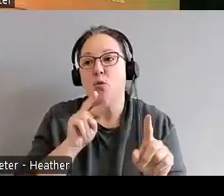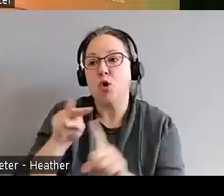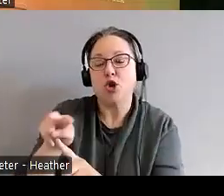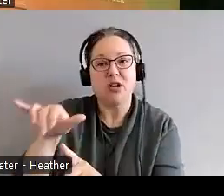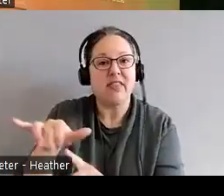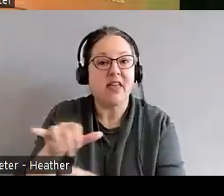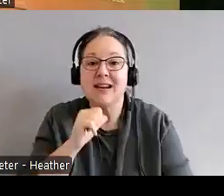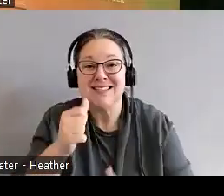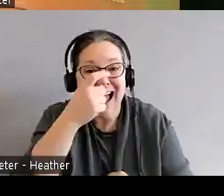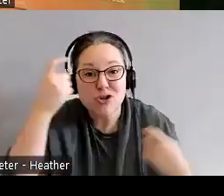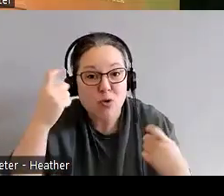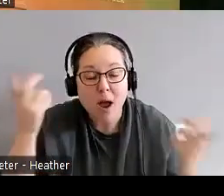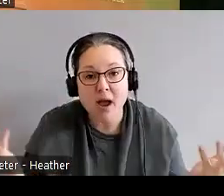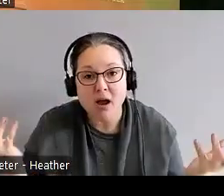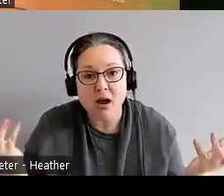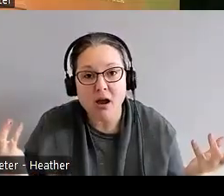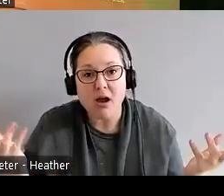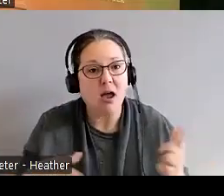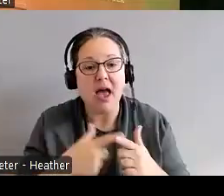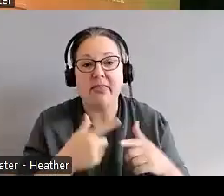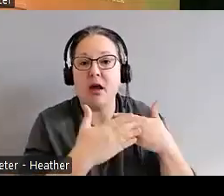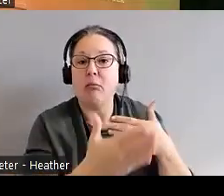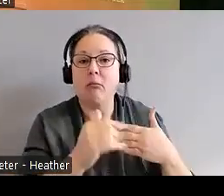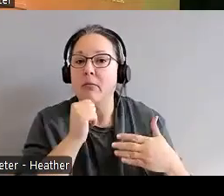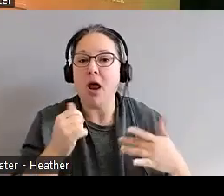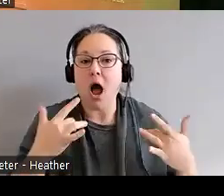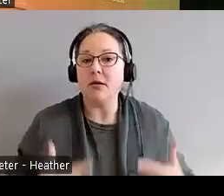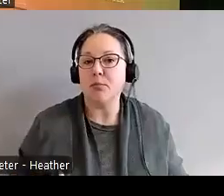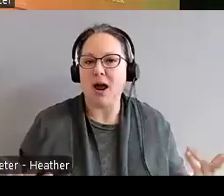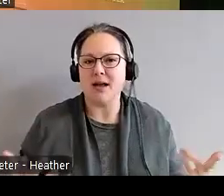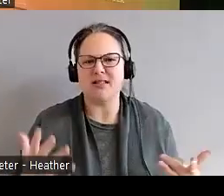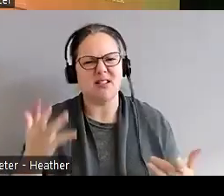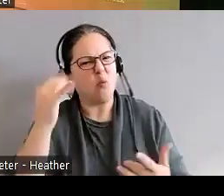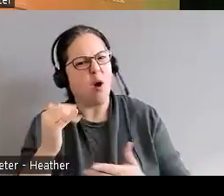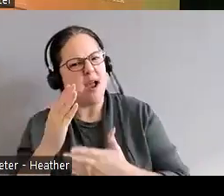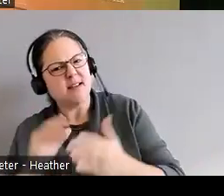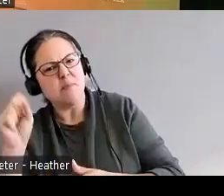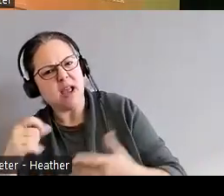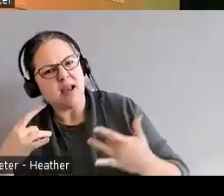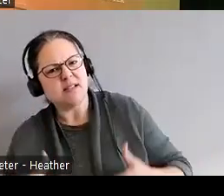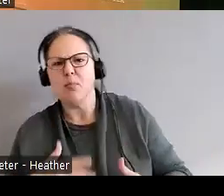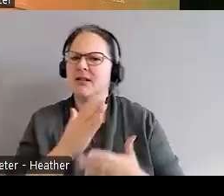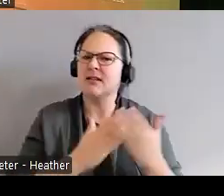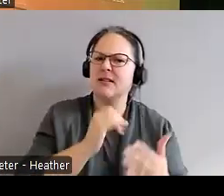trauma and be able to go on. And that idea of what makes one person different from another